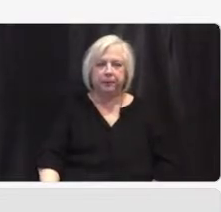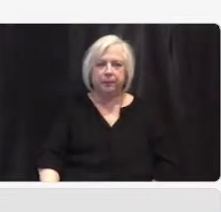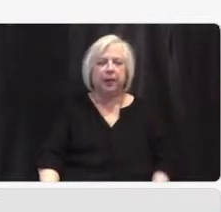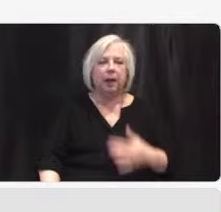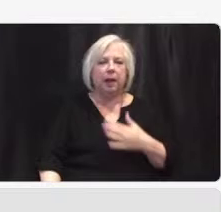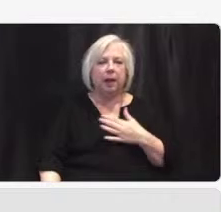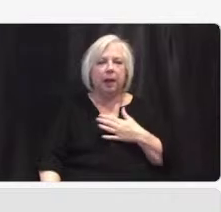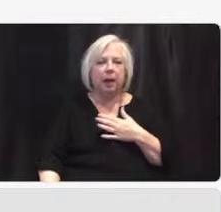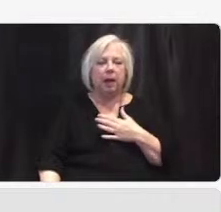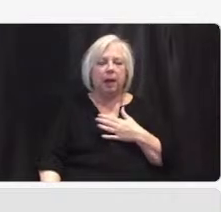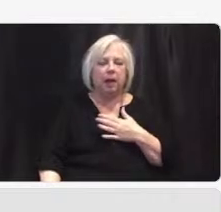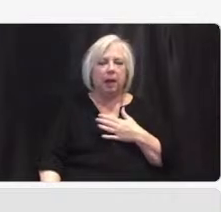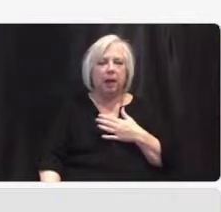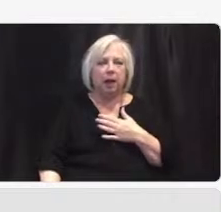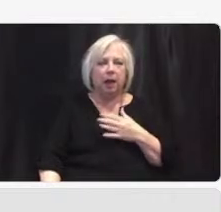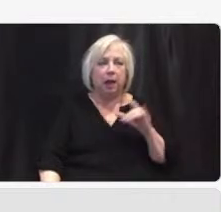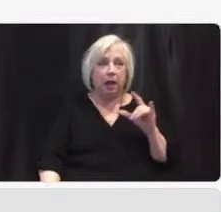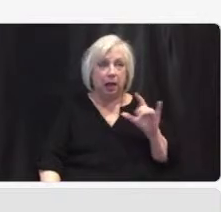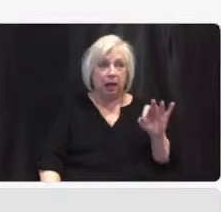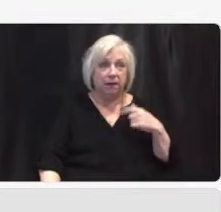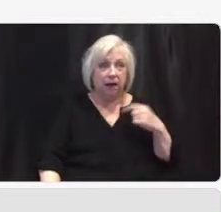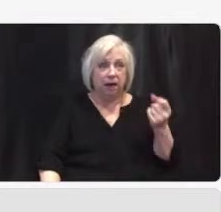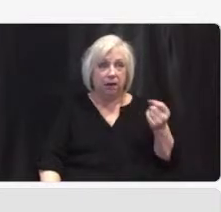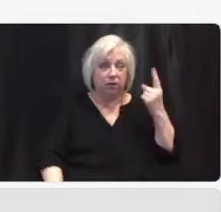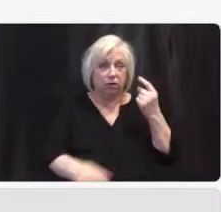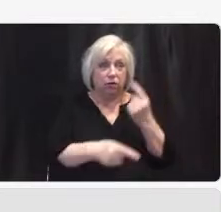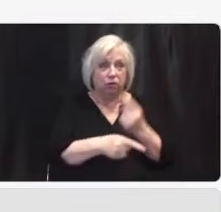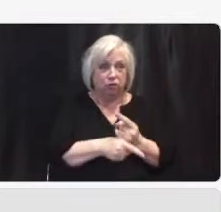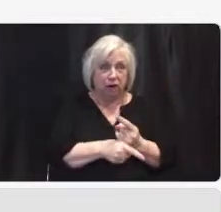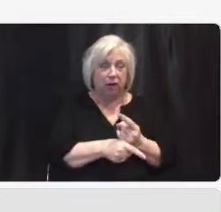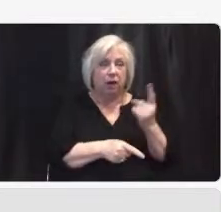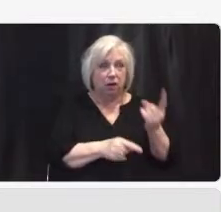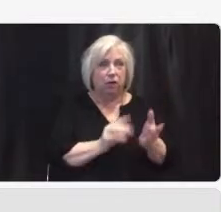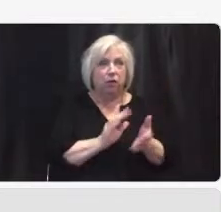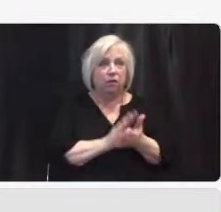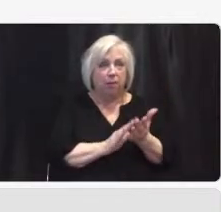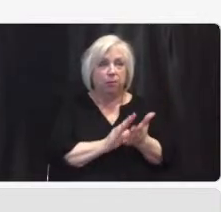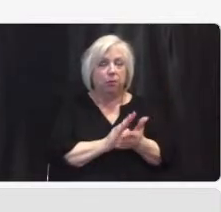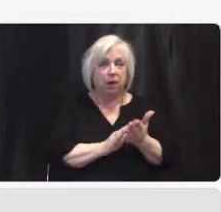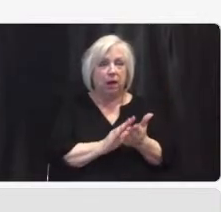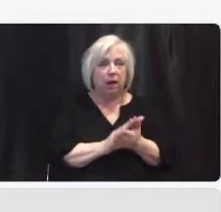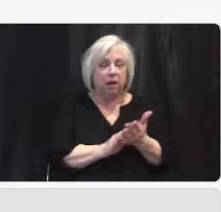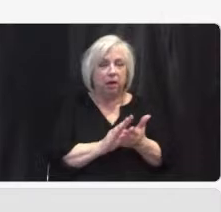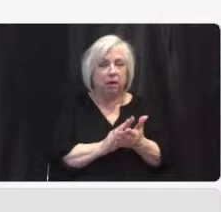My questions are, so if I understood correctly, you have operated the